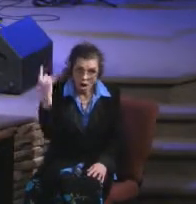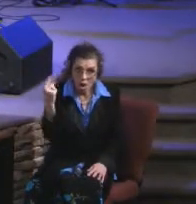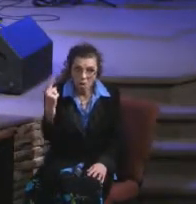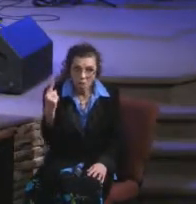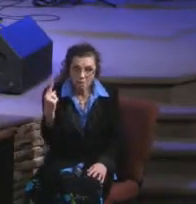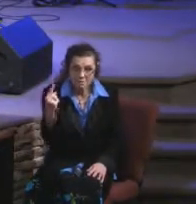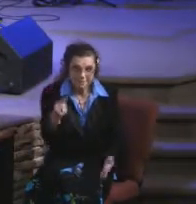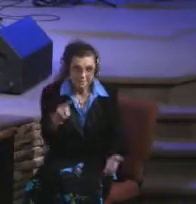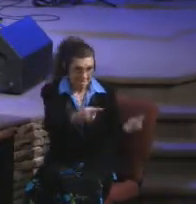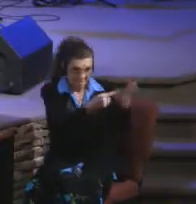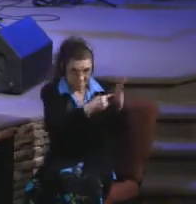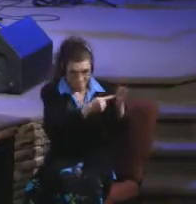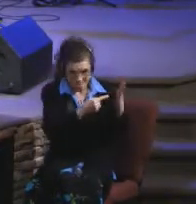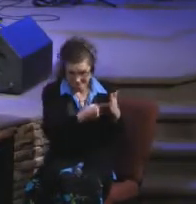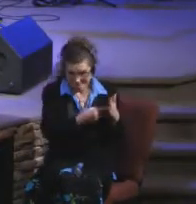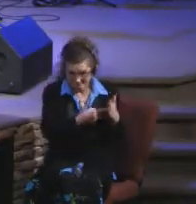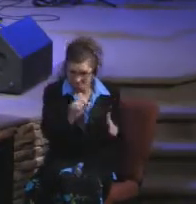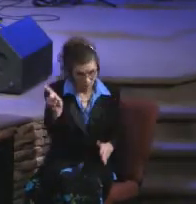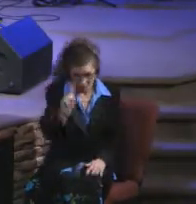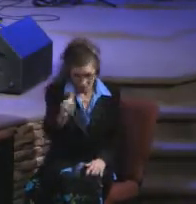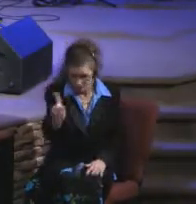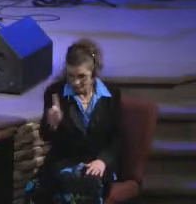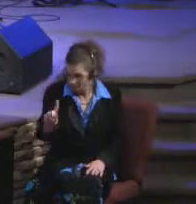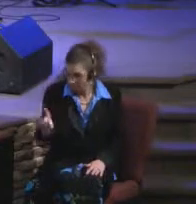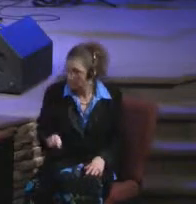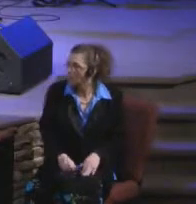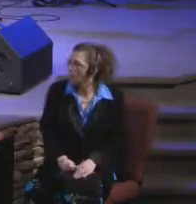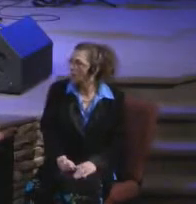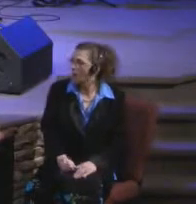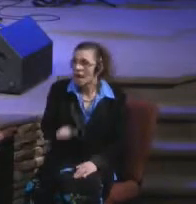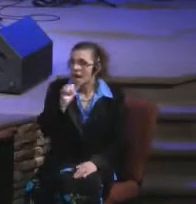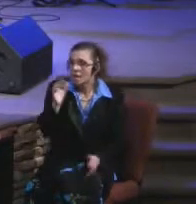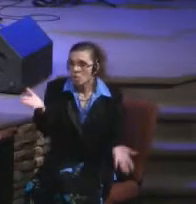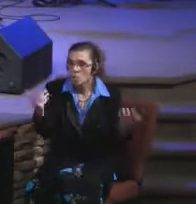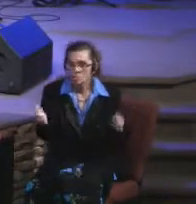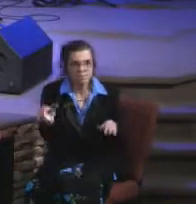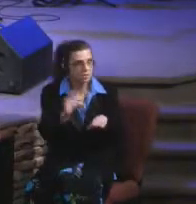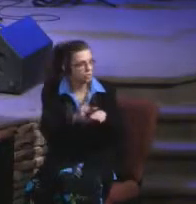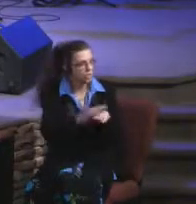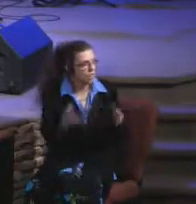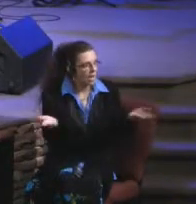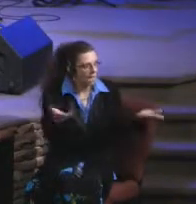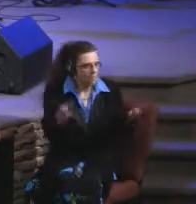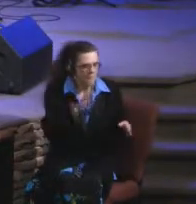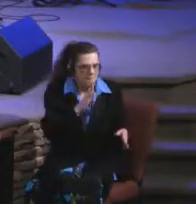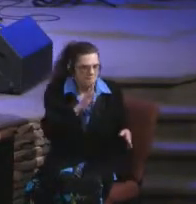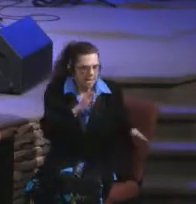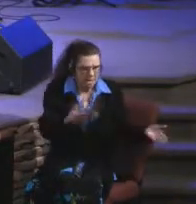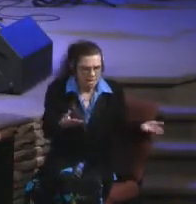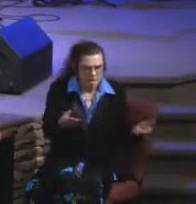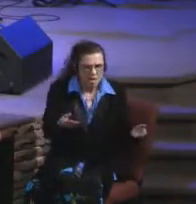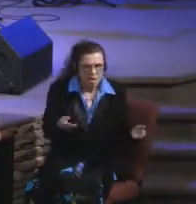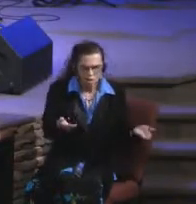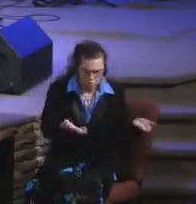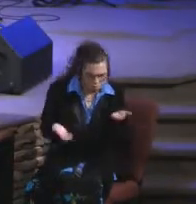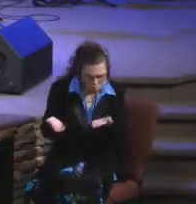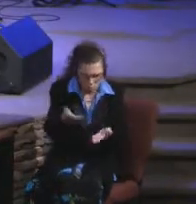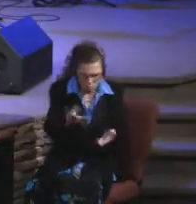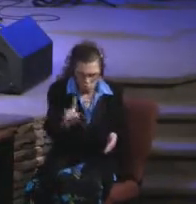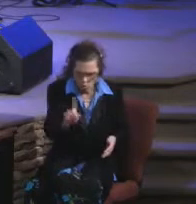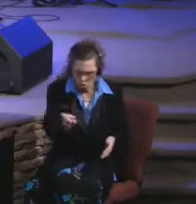entertain it. God will not always entertain it. I'm telling you, I don't want this church to ever get in a place of complacency where we feel like we